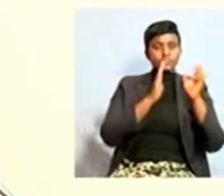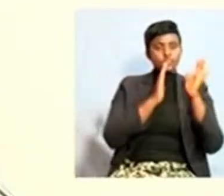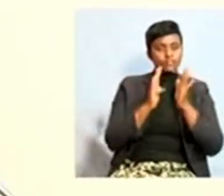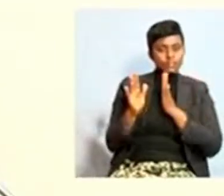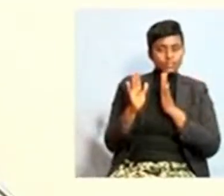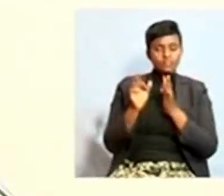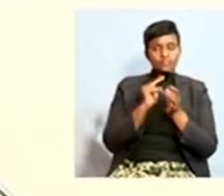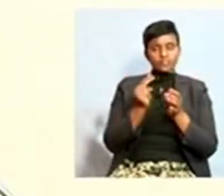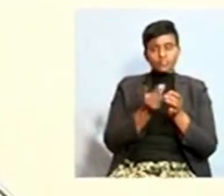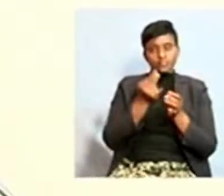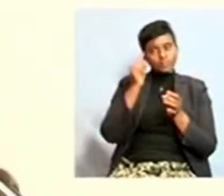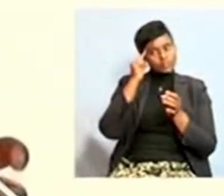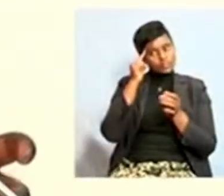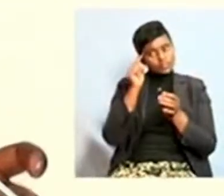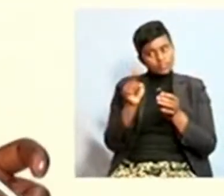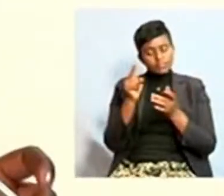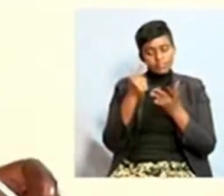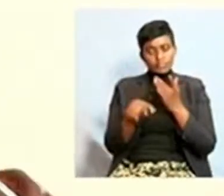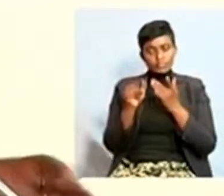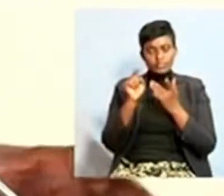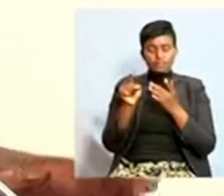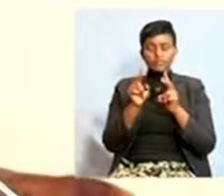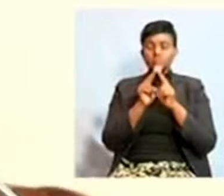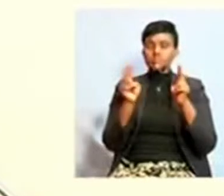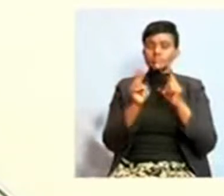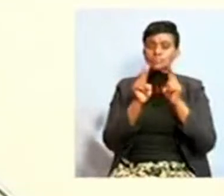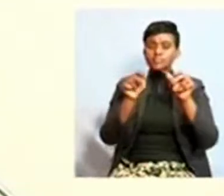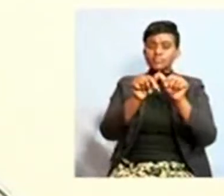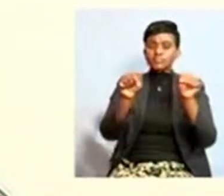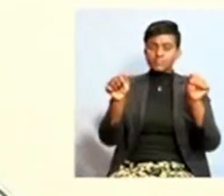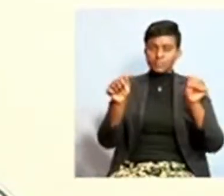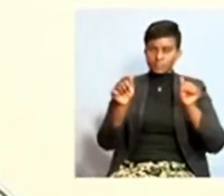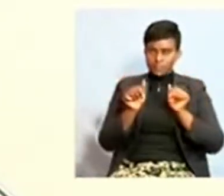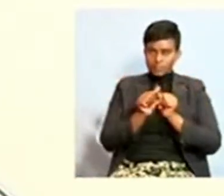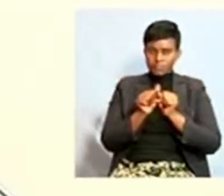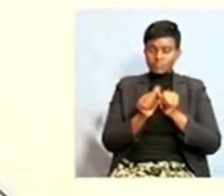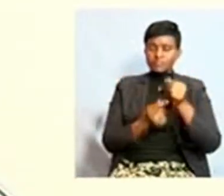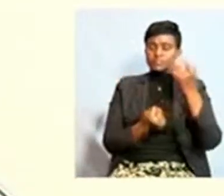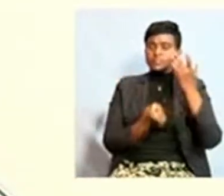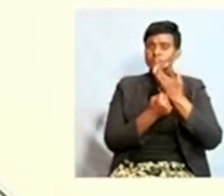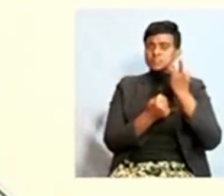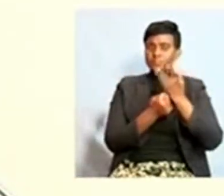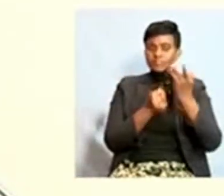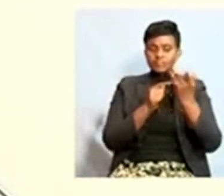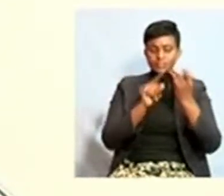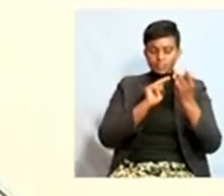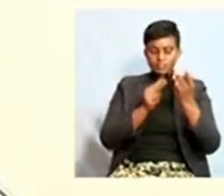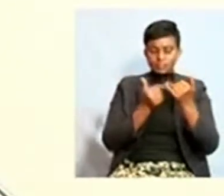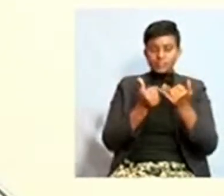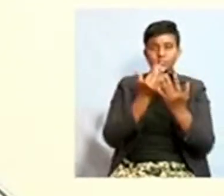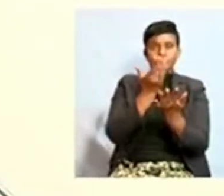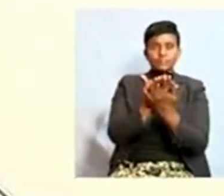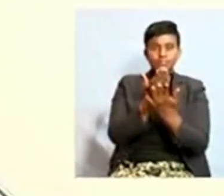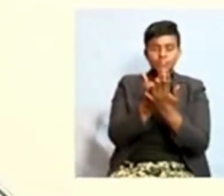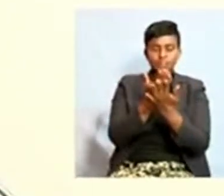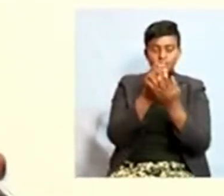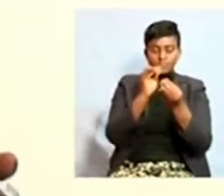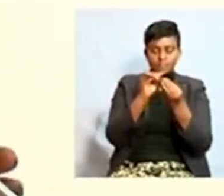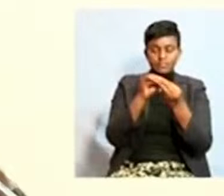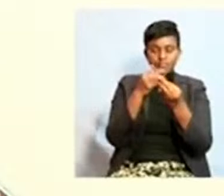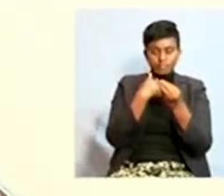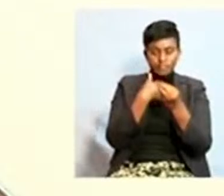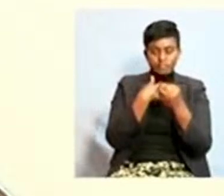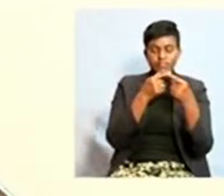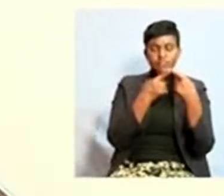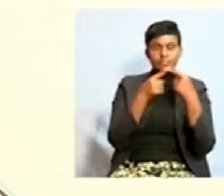we think that that is a very generic term, and we are proposing that there's a